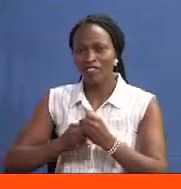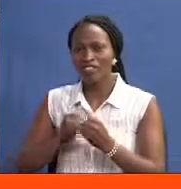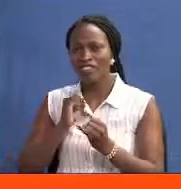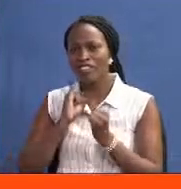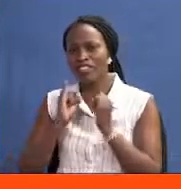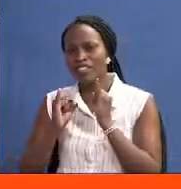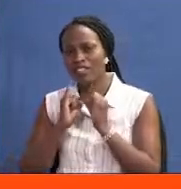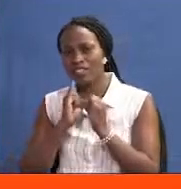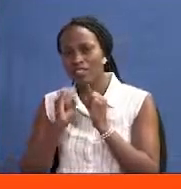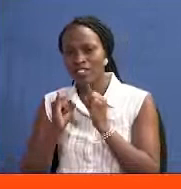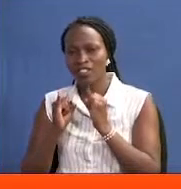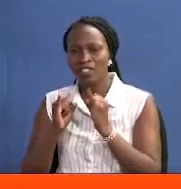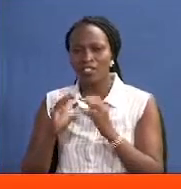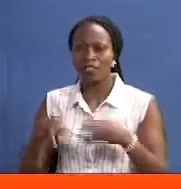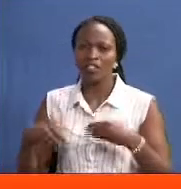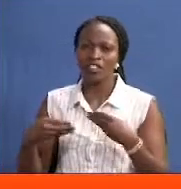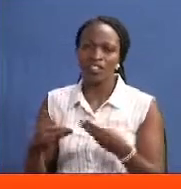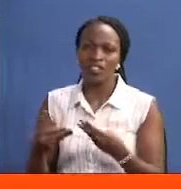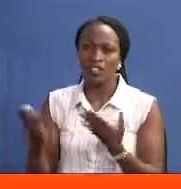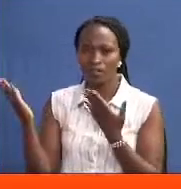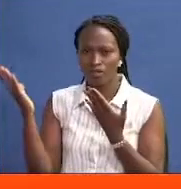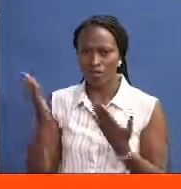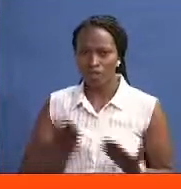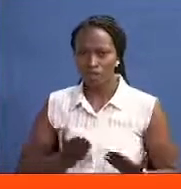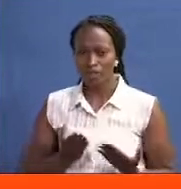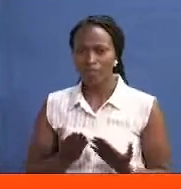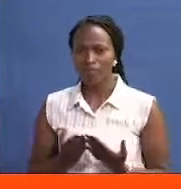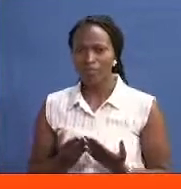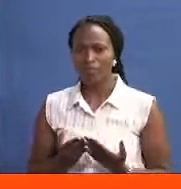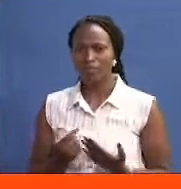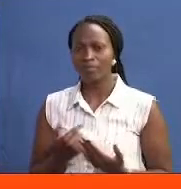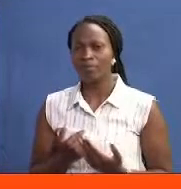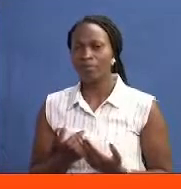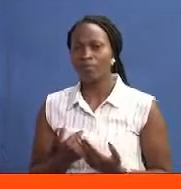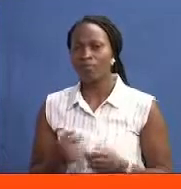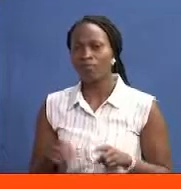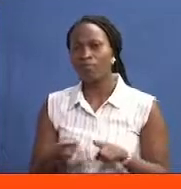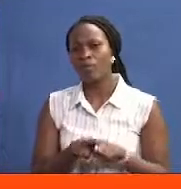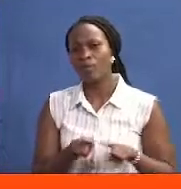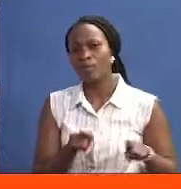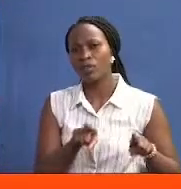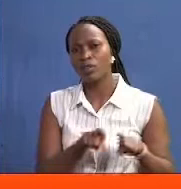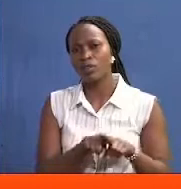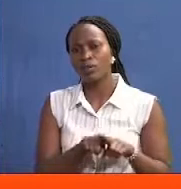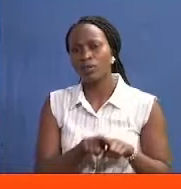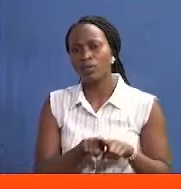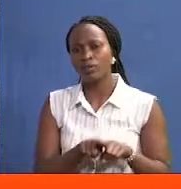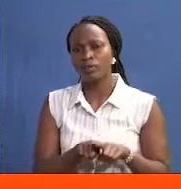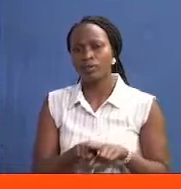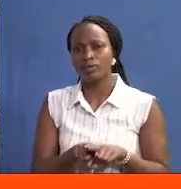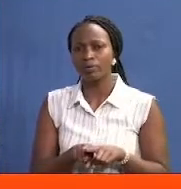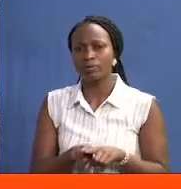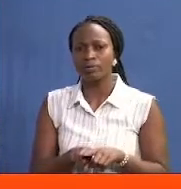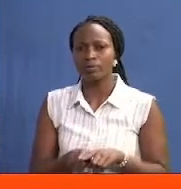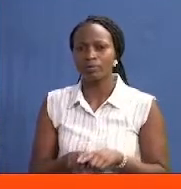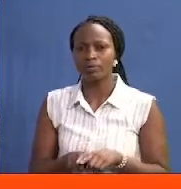information sourcing, packaging, and dissemination. Mm-hmm. But that being said, mm-hmm. we also have the downside of it, which